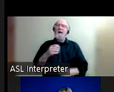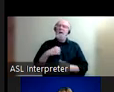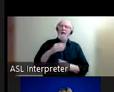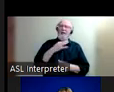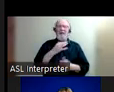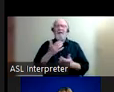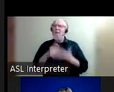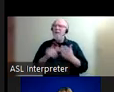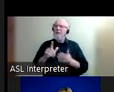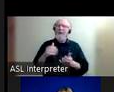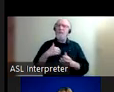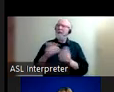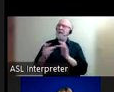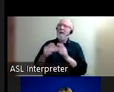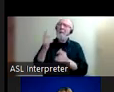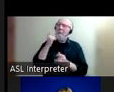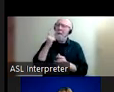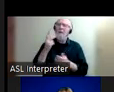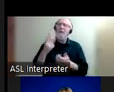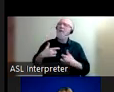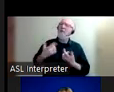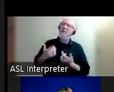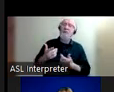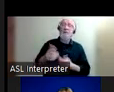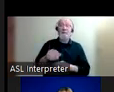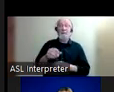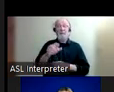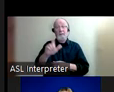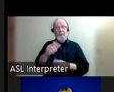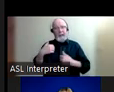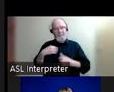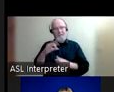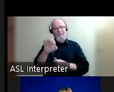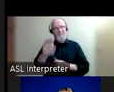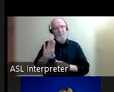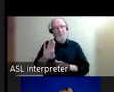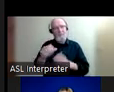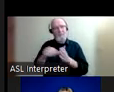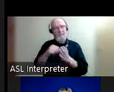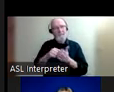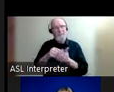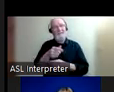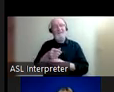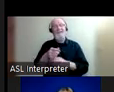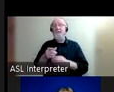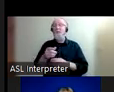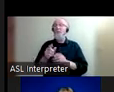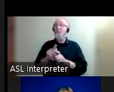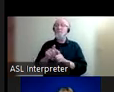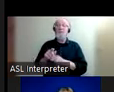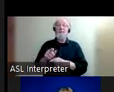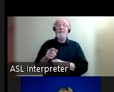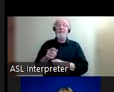out their events calendar, and their Facebook pages, as well as, you know, when